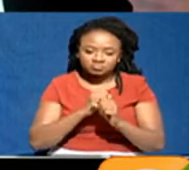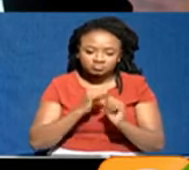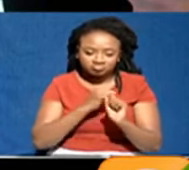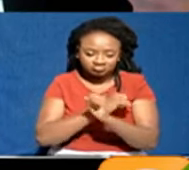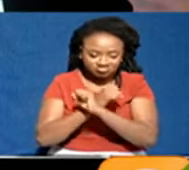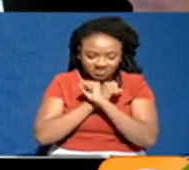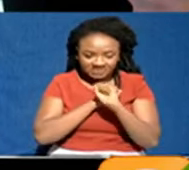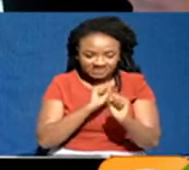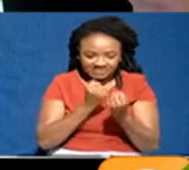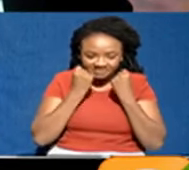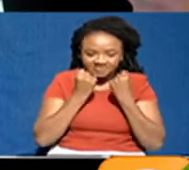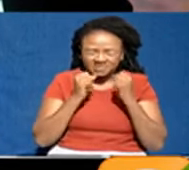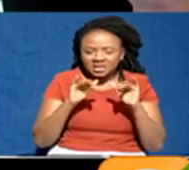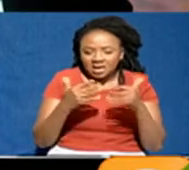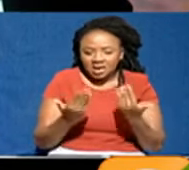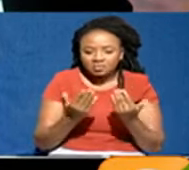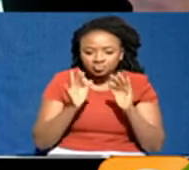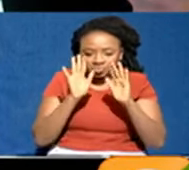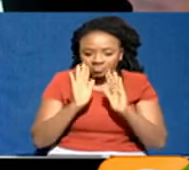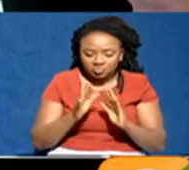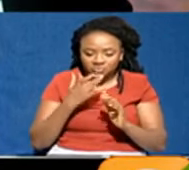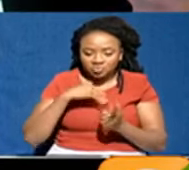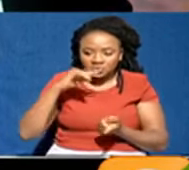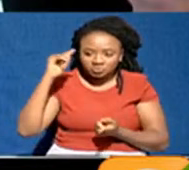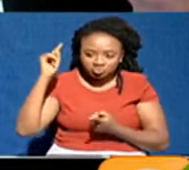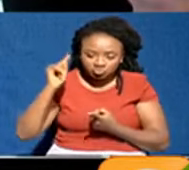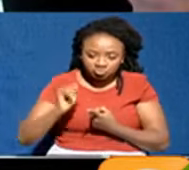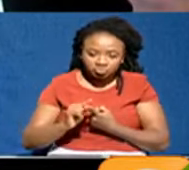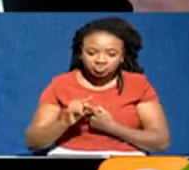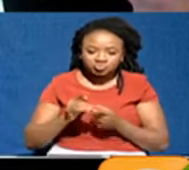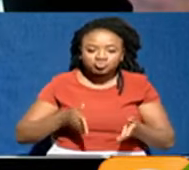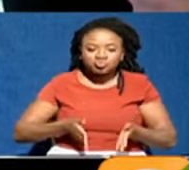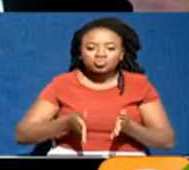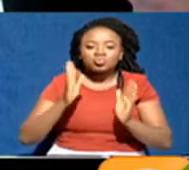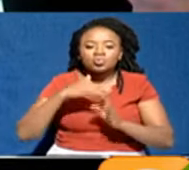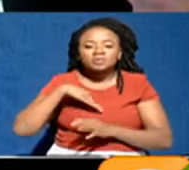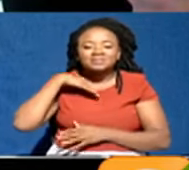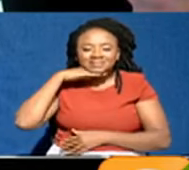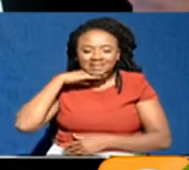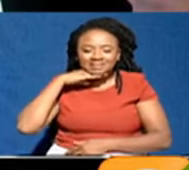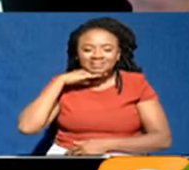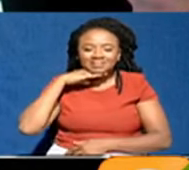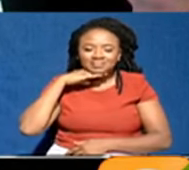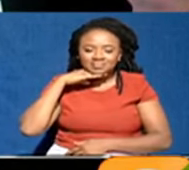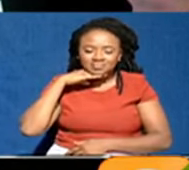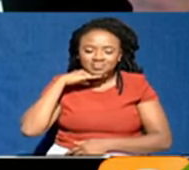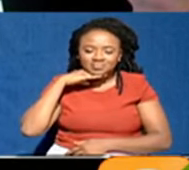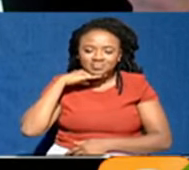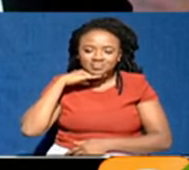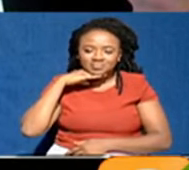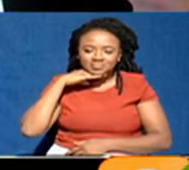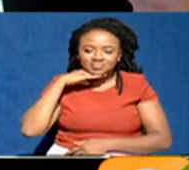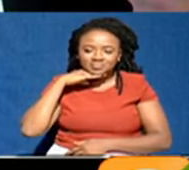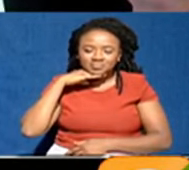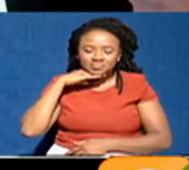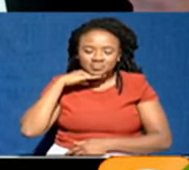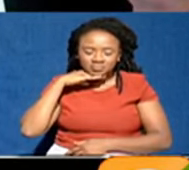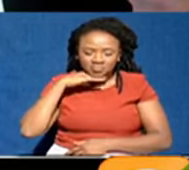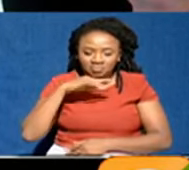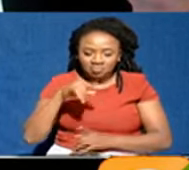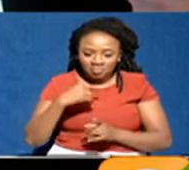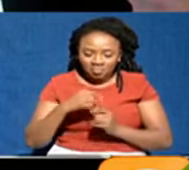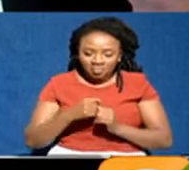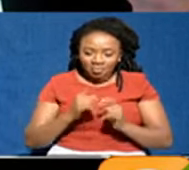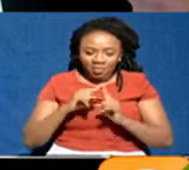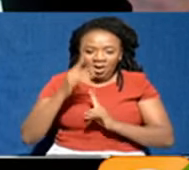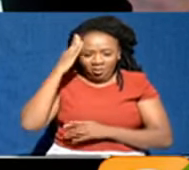to have road deaths by 2030. It's a huge undertaking. Mm-hmm. And I know you're heavy on advocacy in that